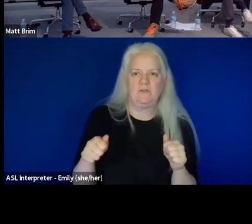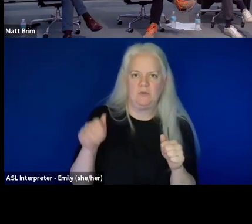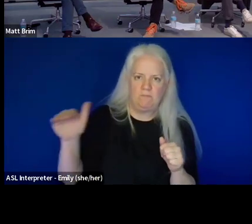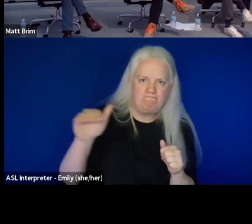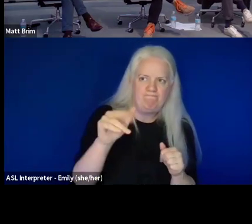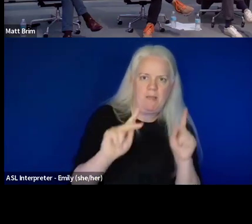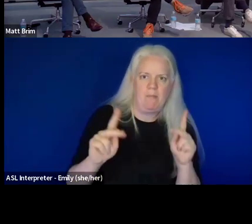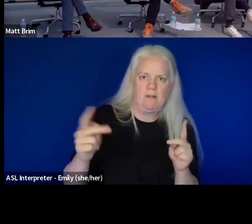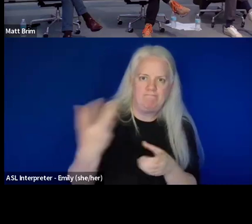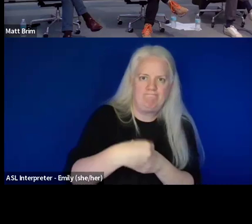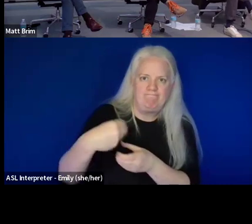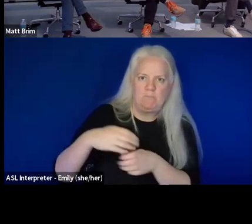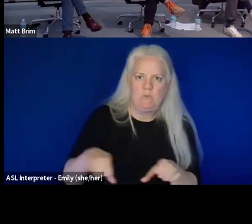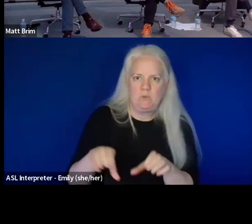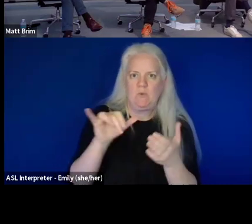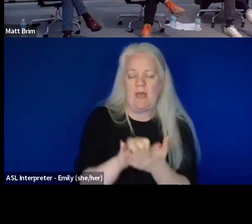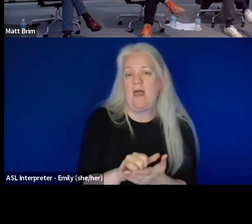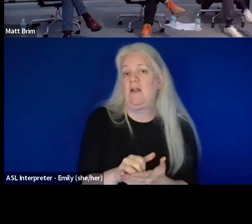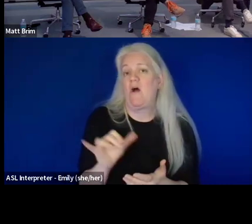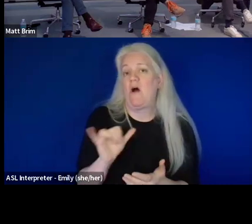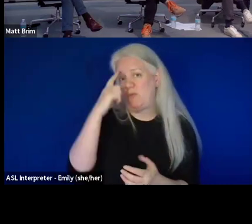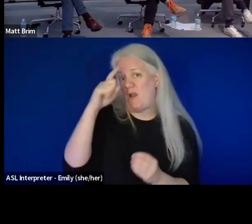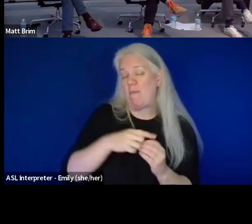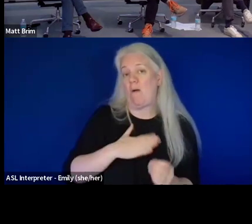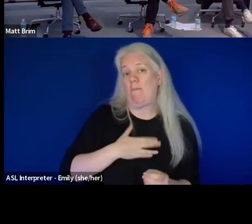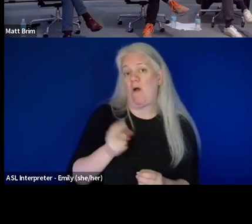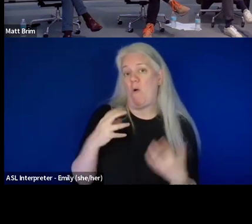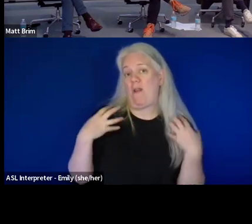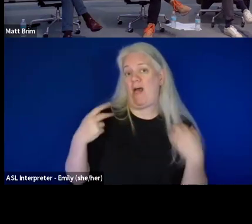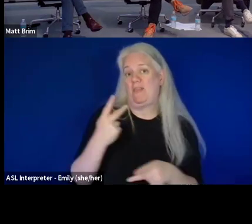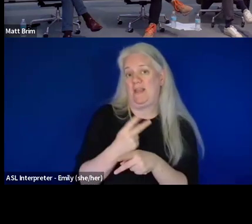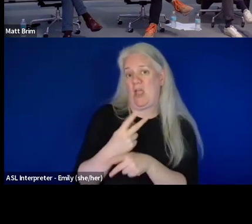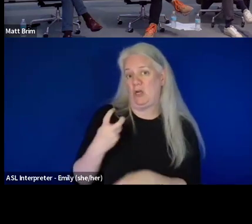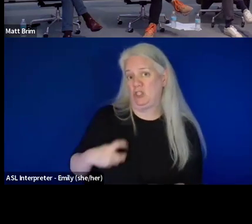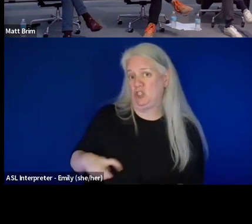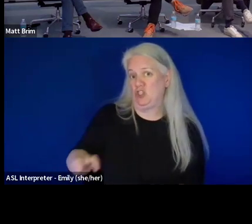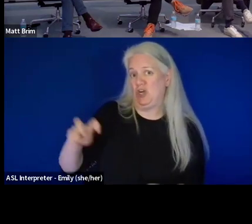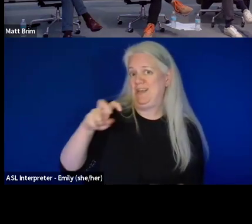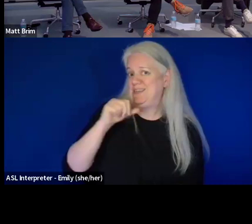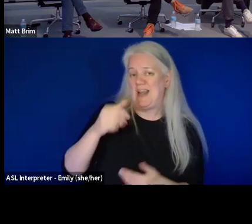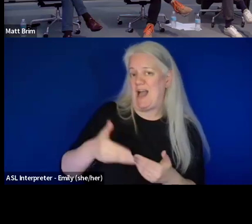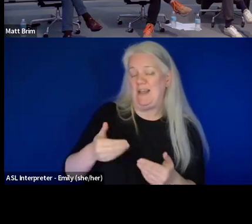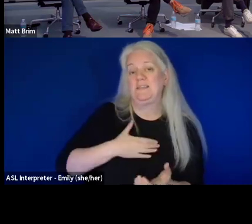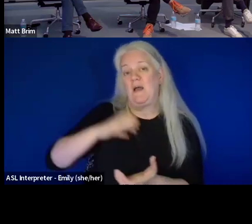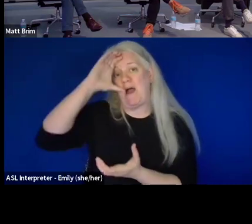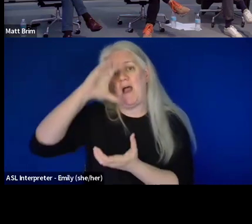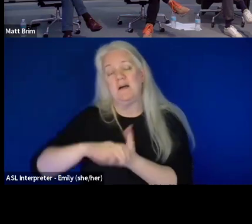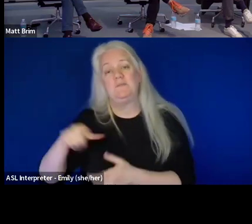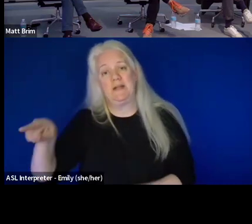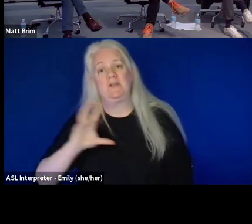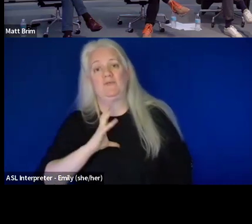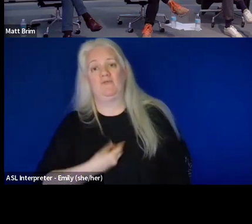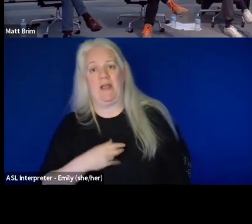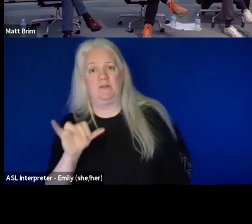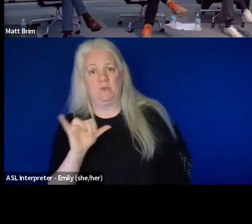about, my own healthcare journey was not easy. And my husband's trans, he was